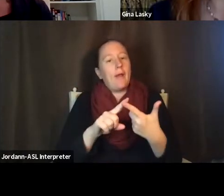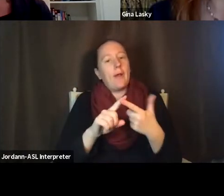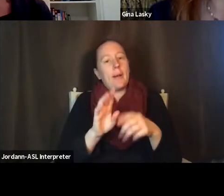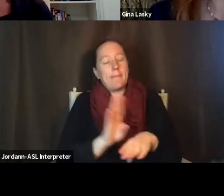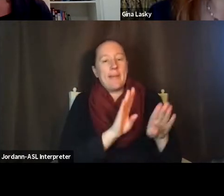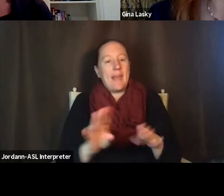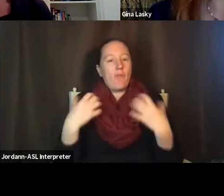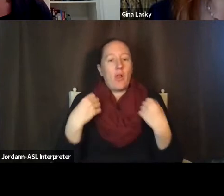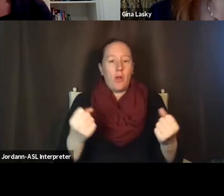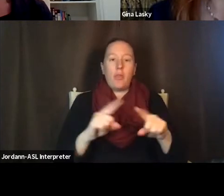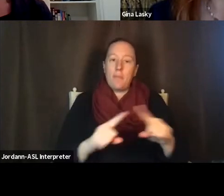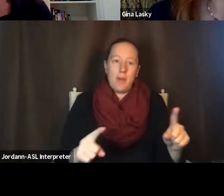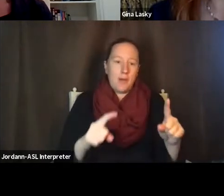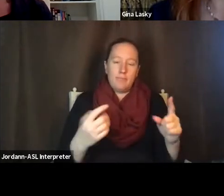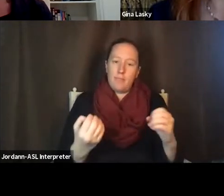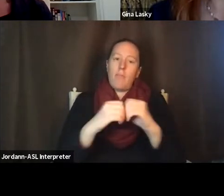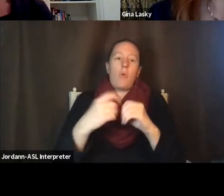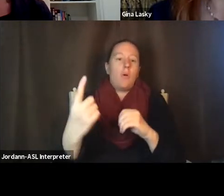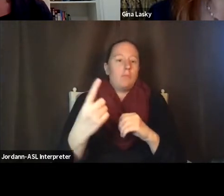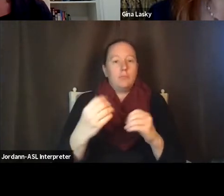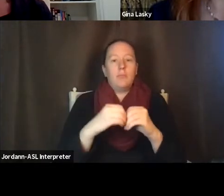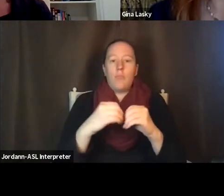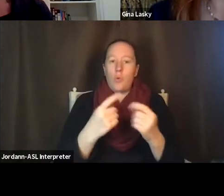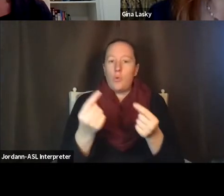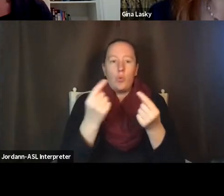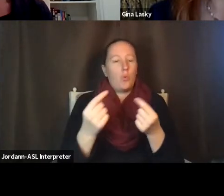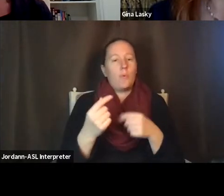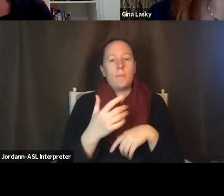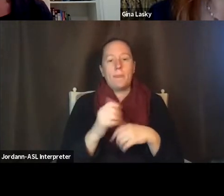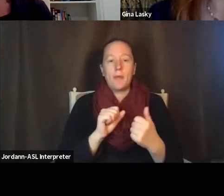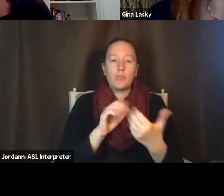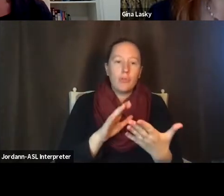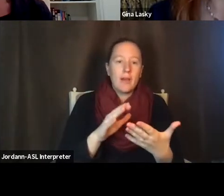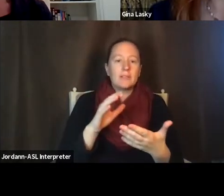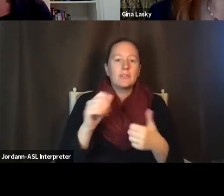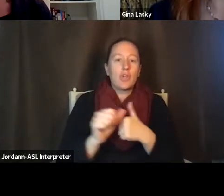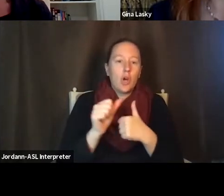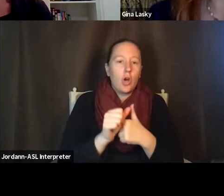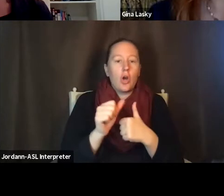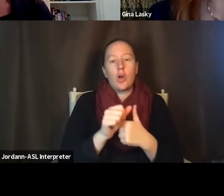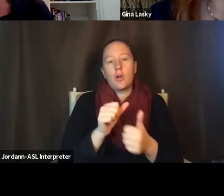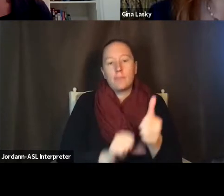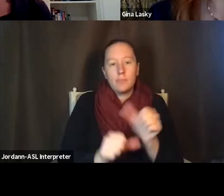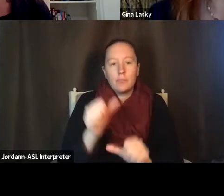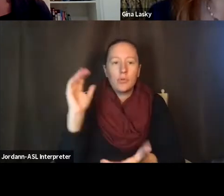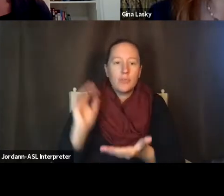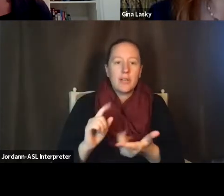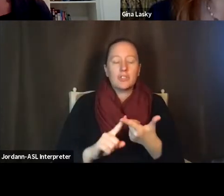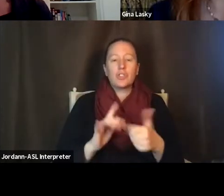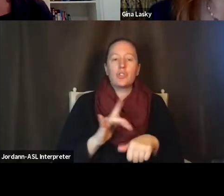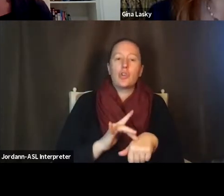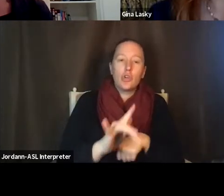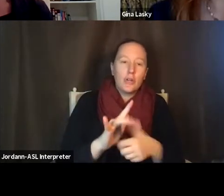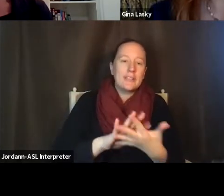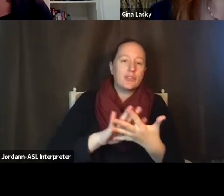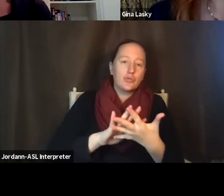do to support that in the primary care setting, to address harm reduction, to improve early screening and early intervention,